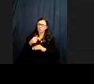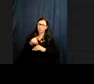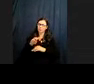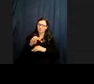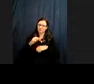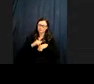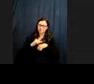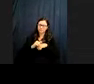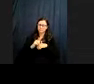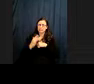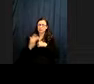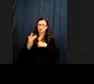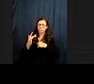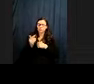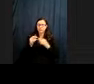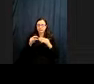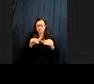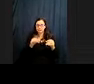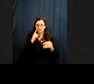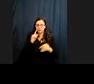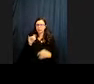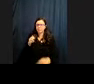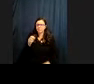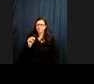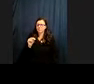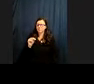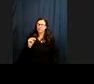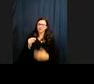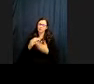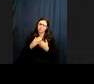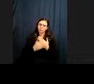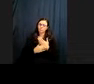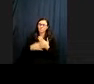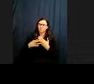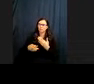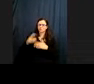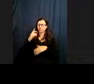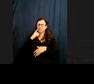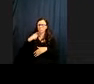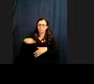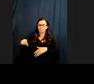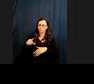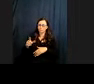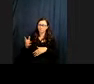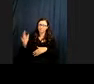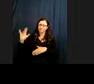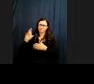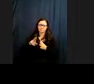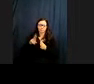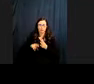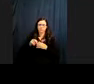feral dusting of lichen coats the history of the ones buried in a hurry and